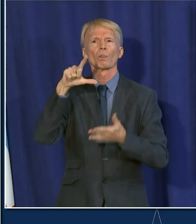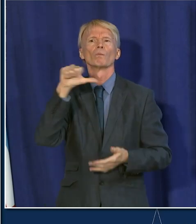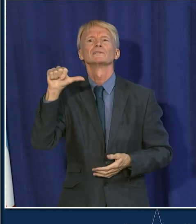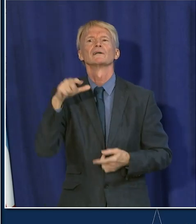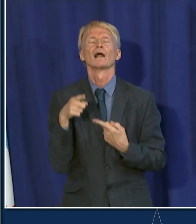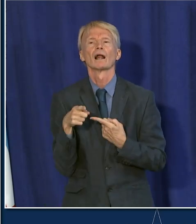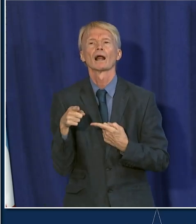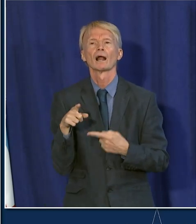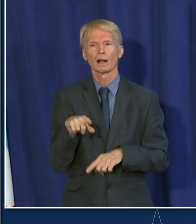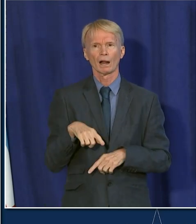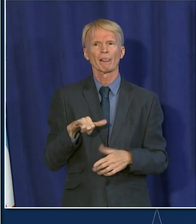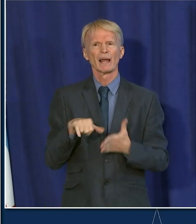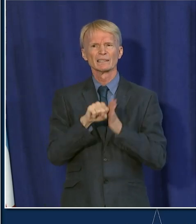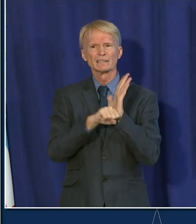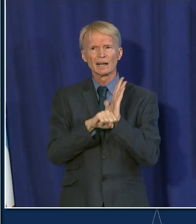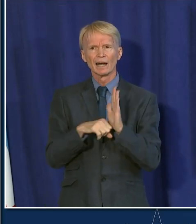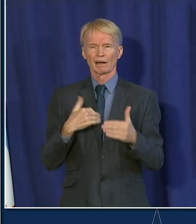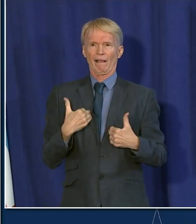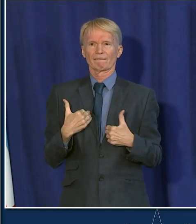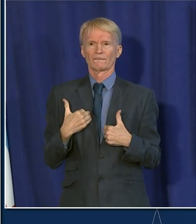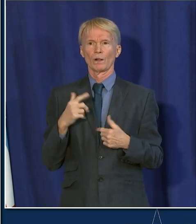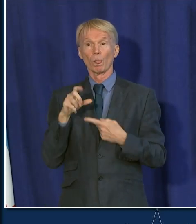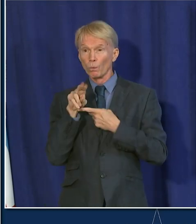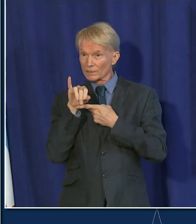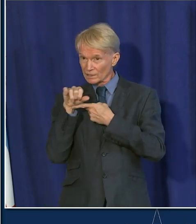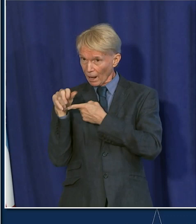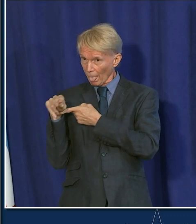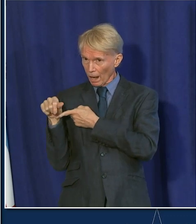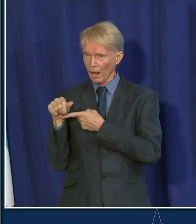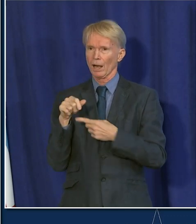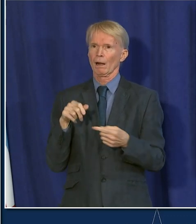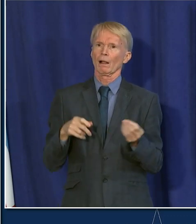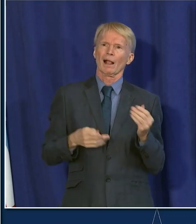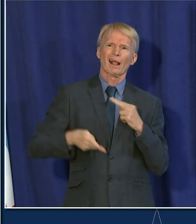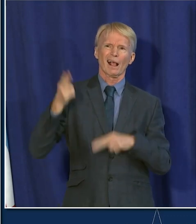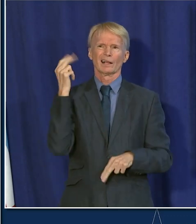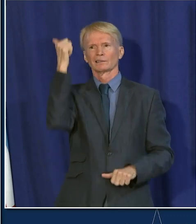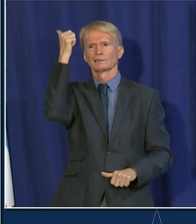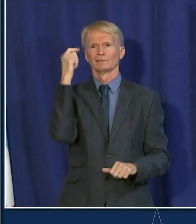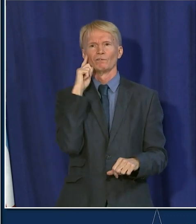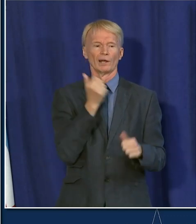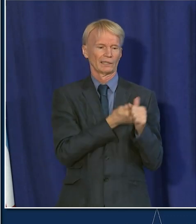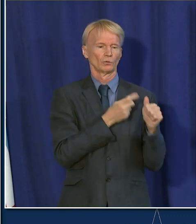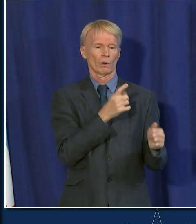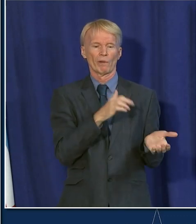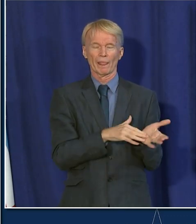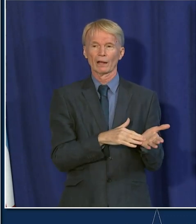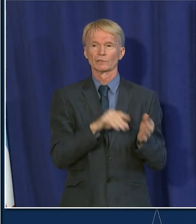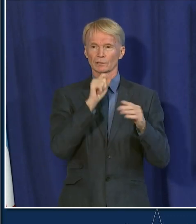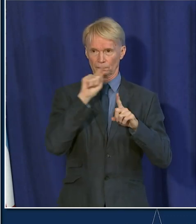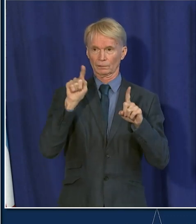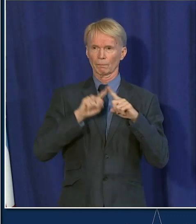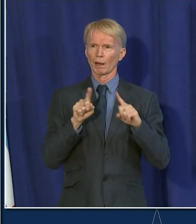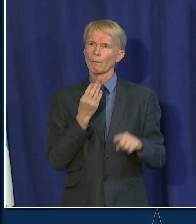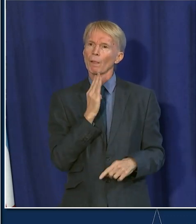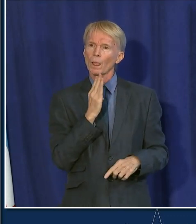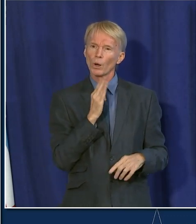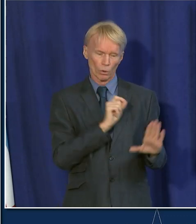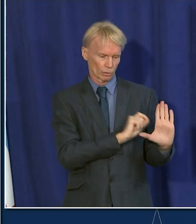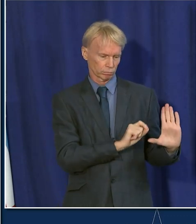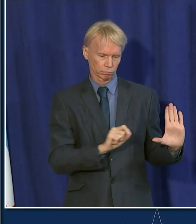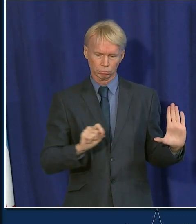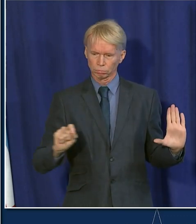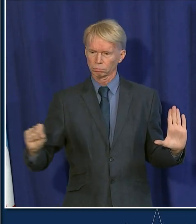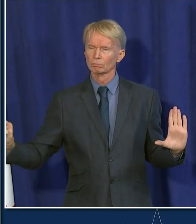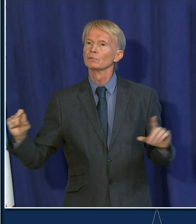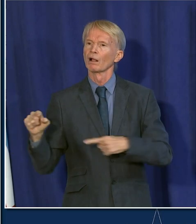state that currently has one of the highest cases per 100,000. But then in blue are states in the